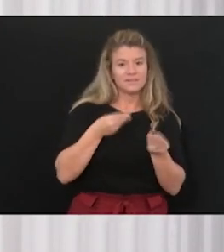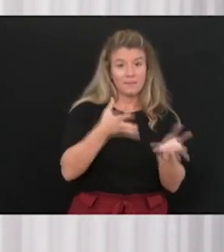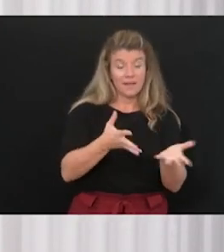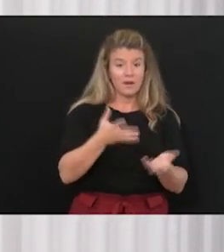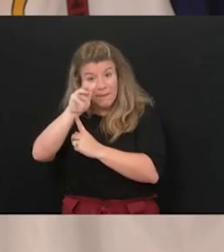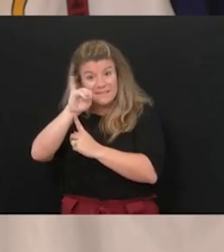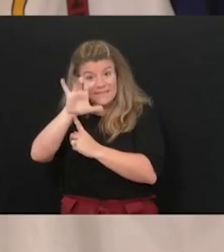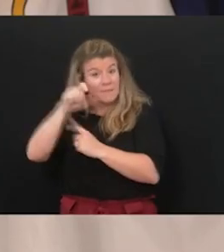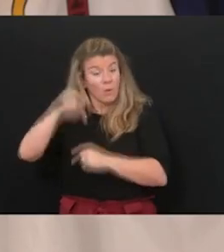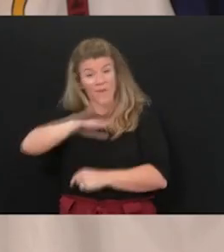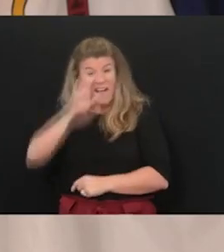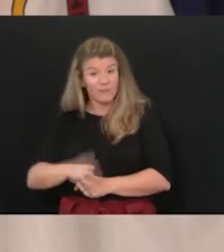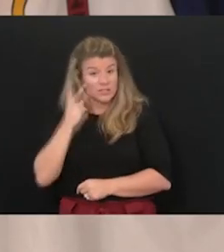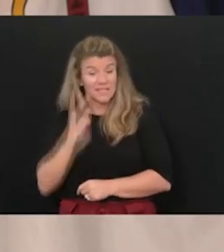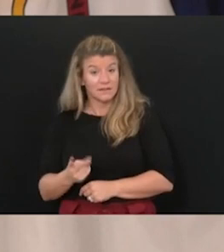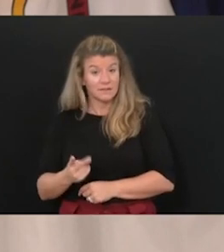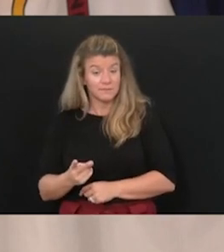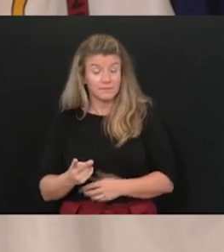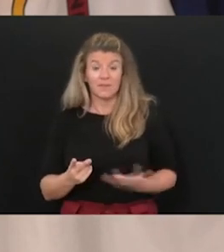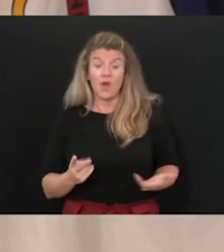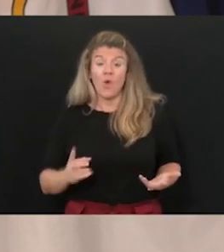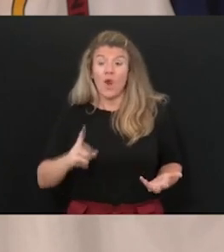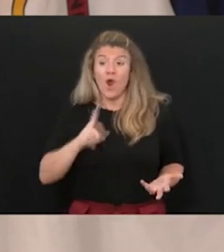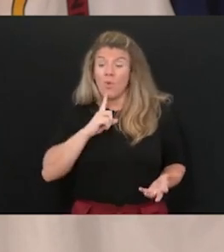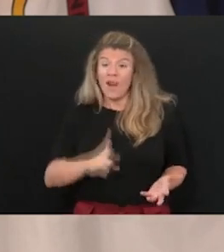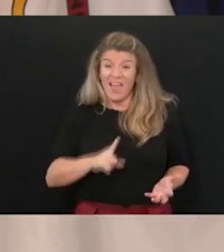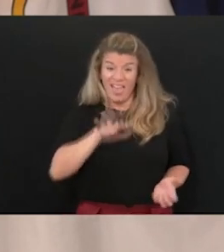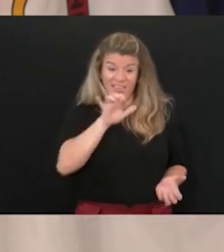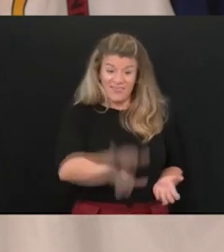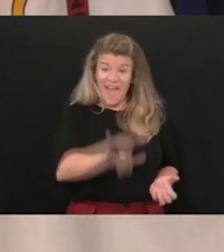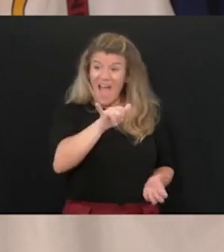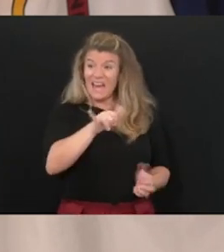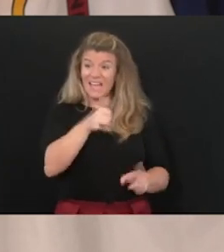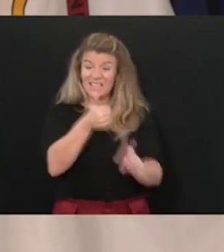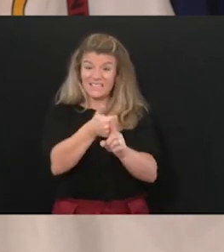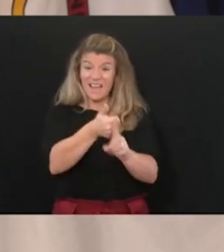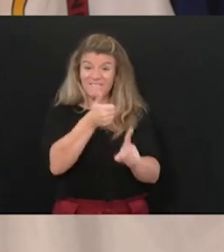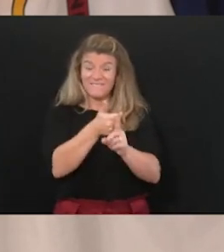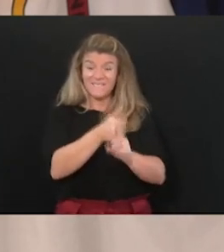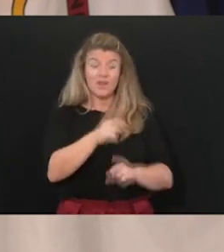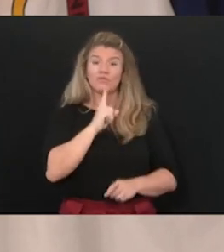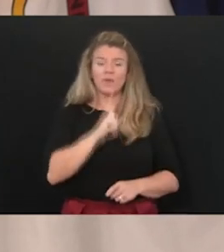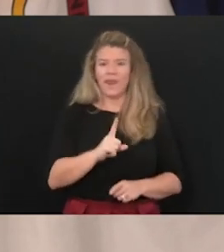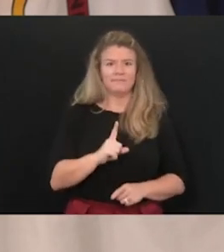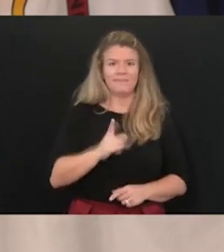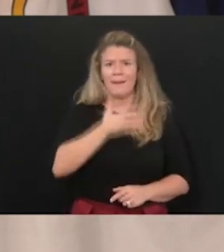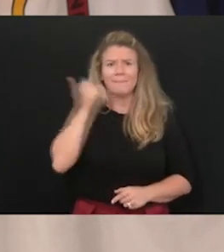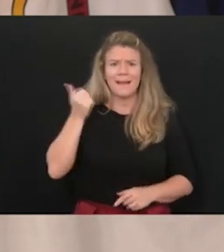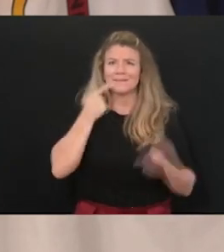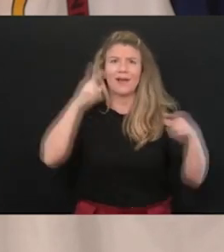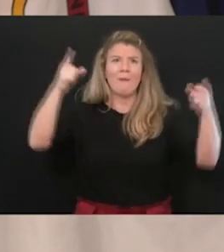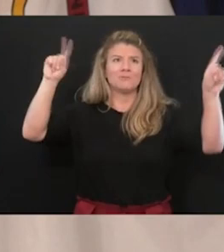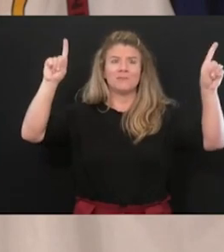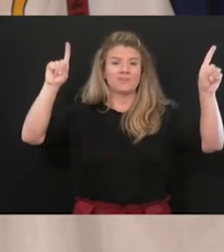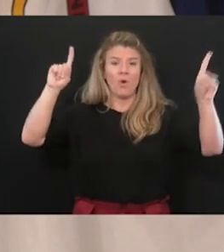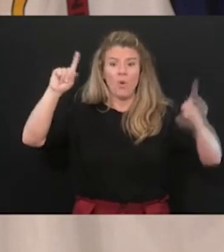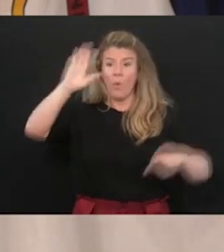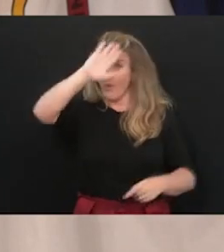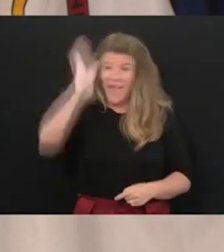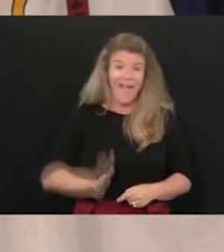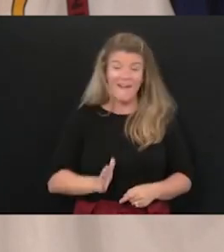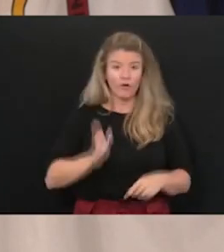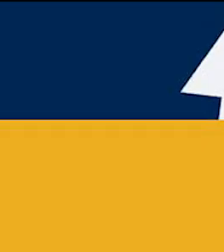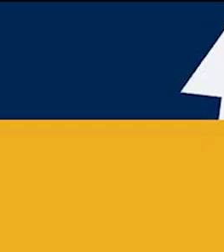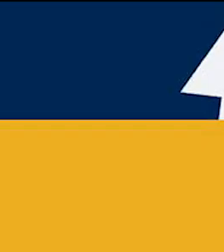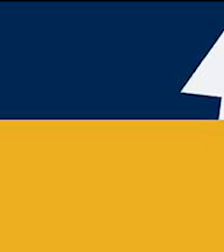the state's economy. That in itself may be the biggest accomplishment that we've ever, ever pulled